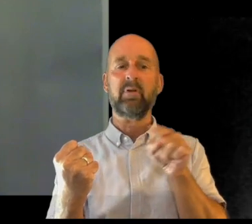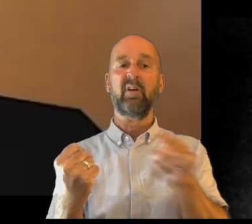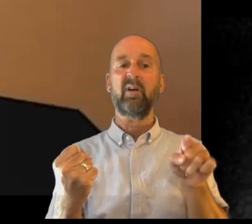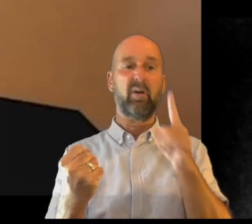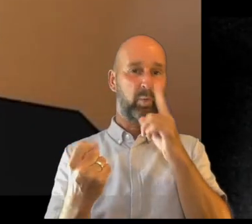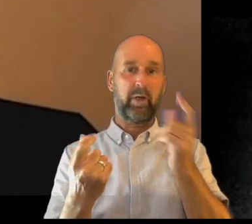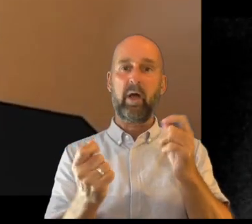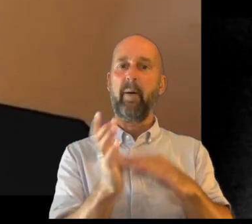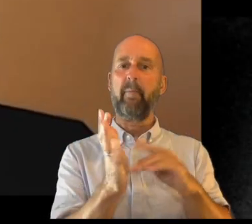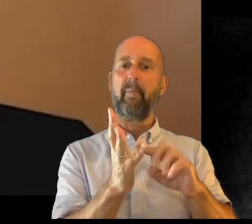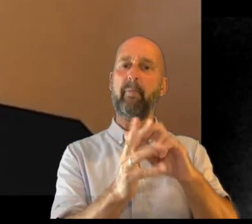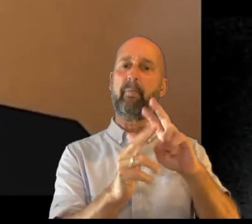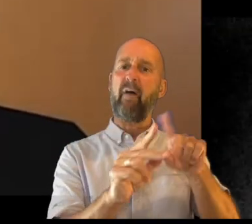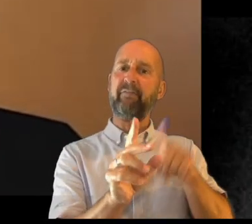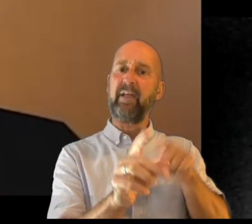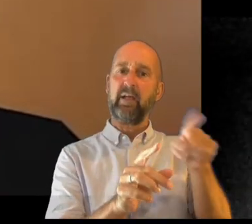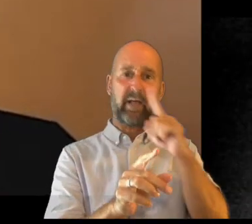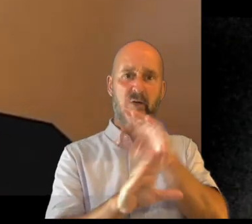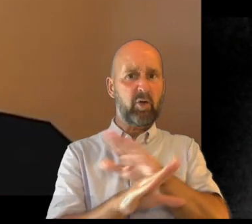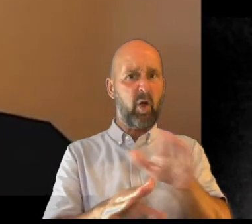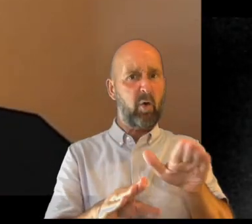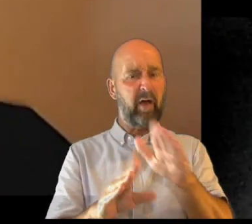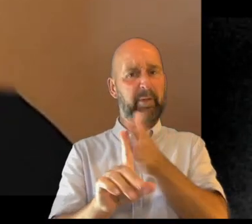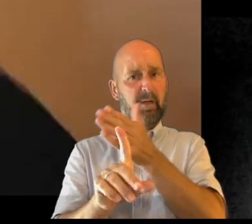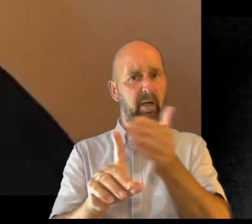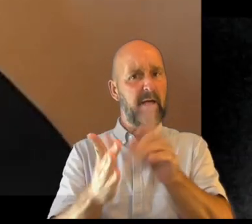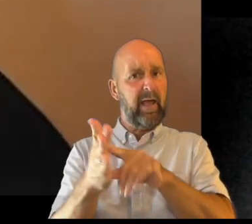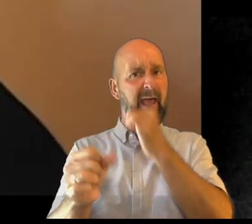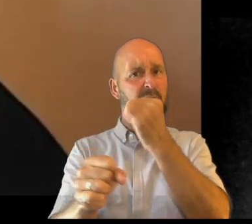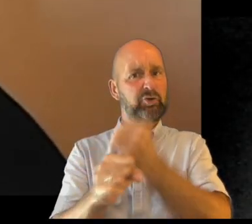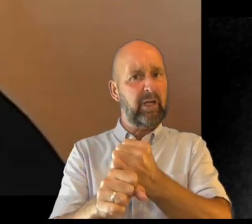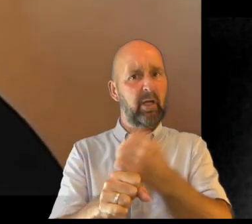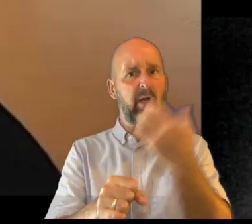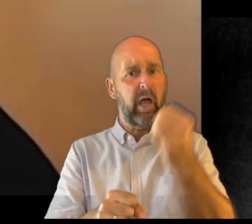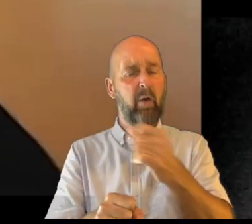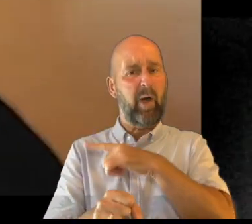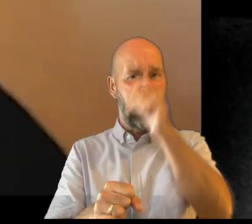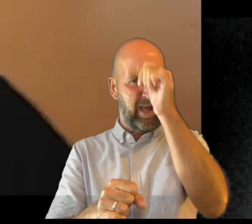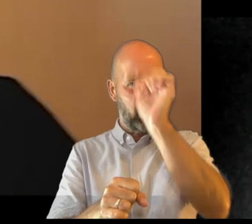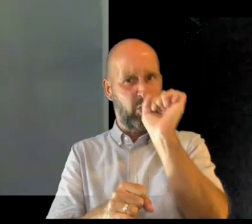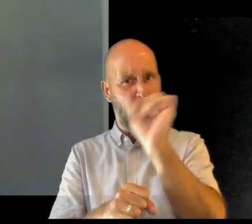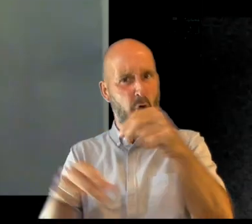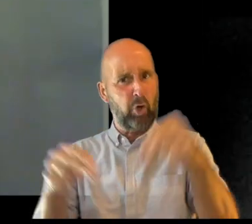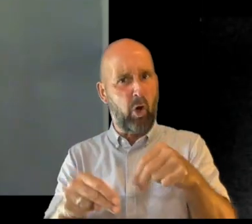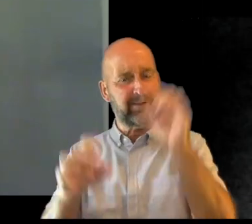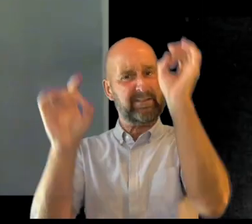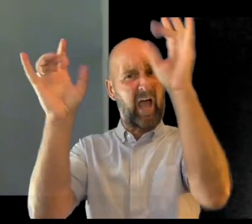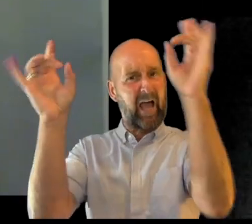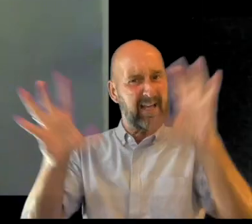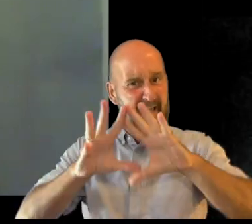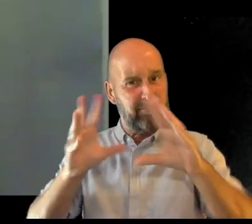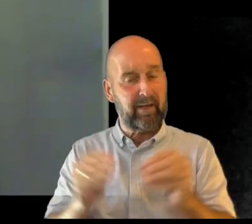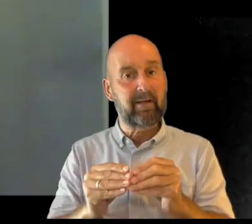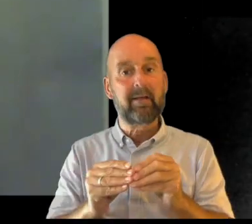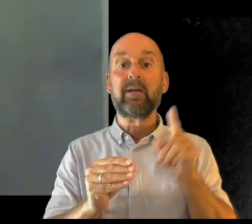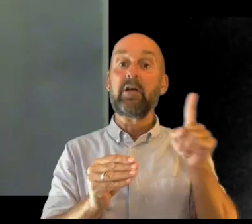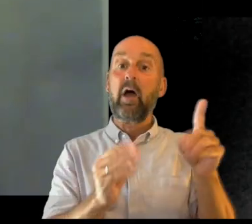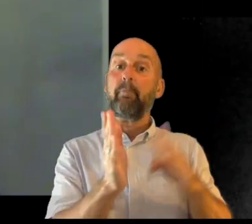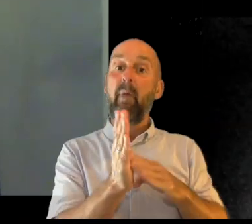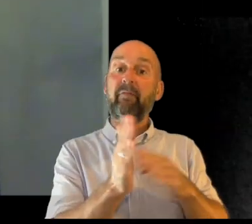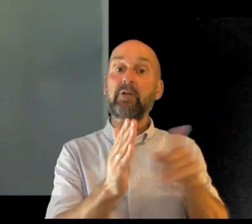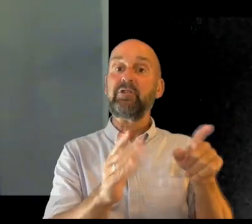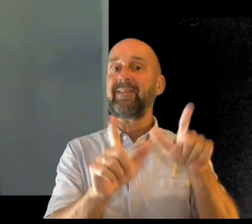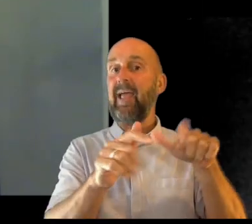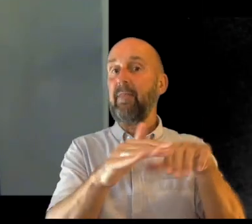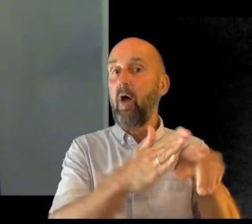handle it. What? No, I've been pitching LG for years. I know the star signs of all their dogs. Muffy's... In the office, ready to